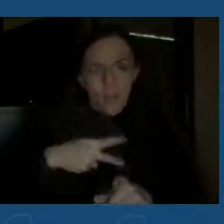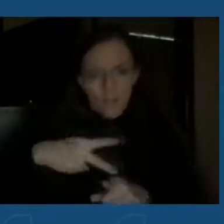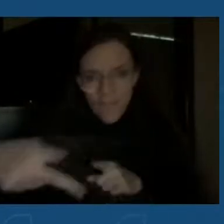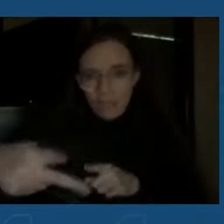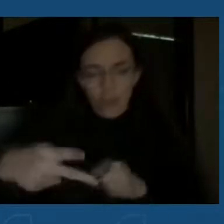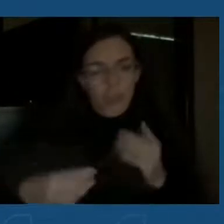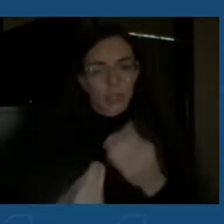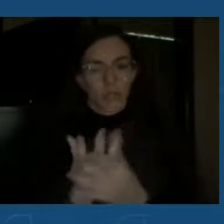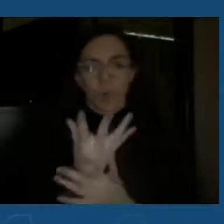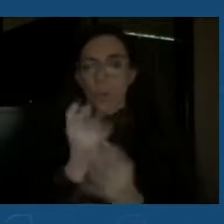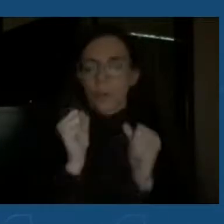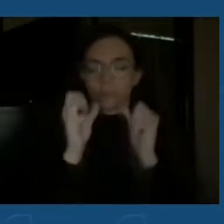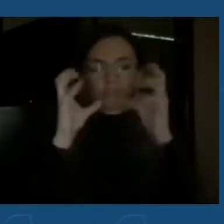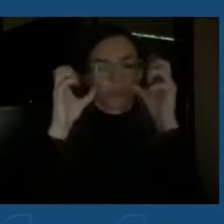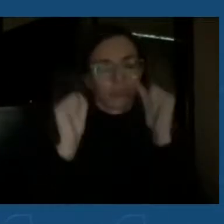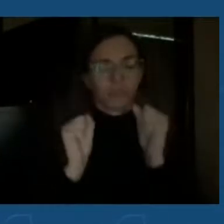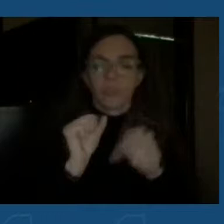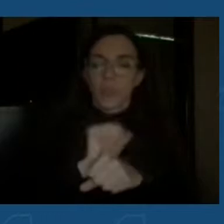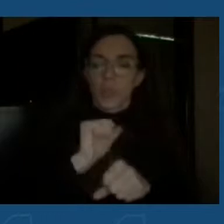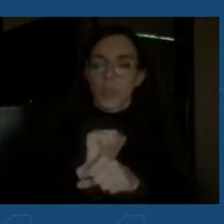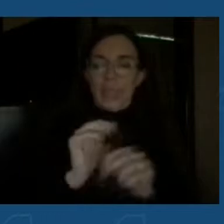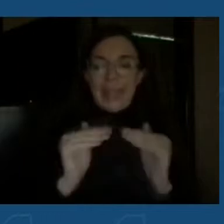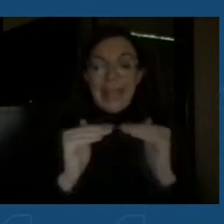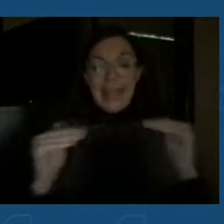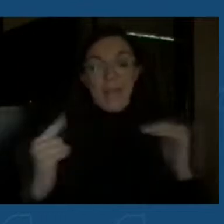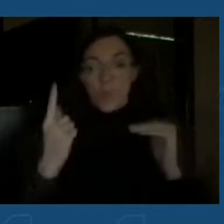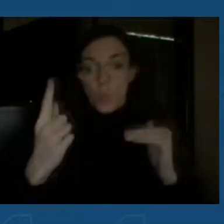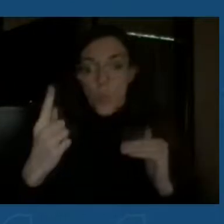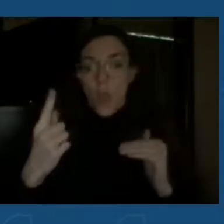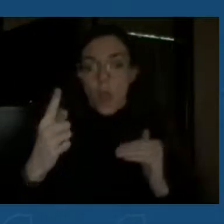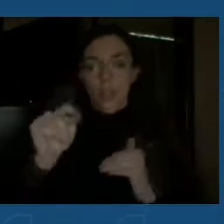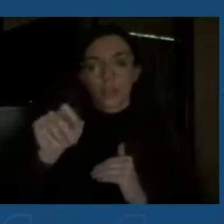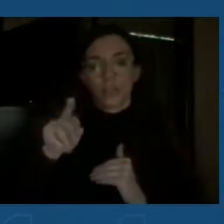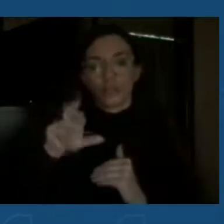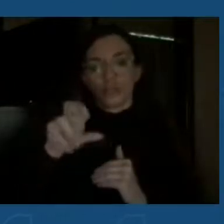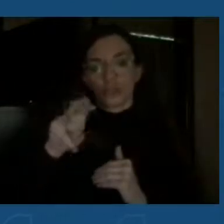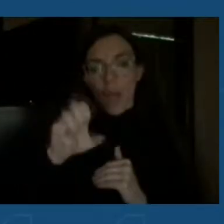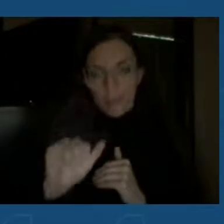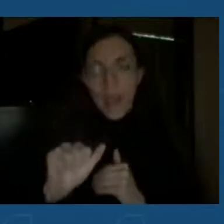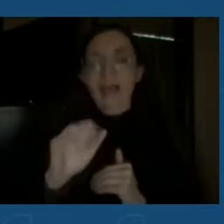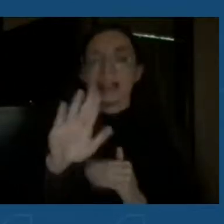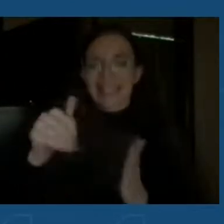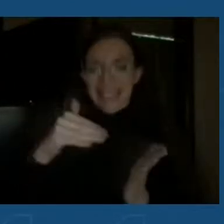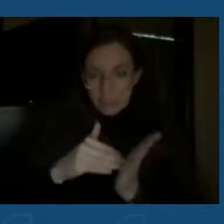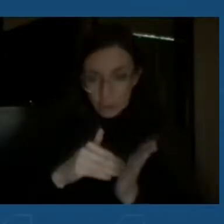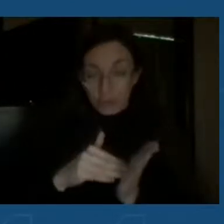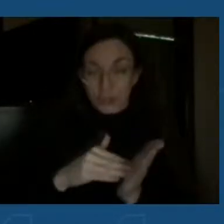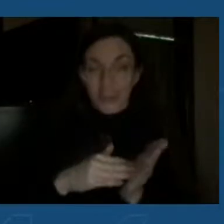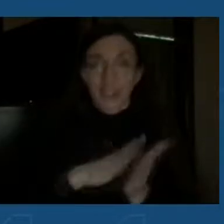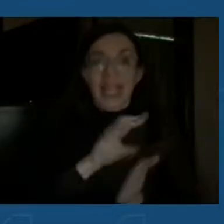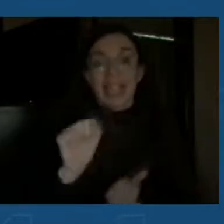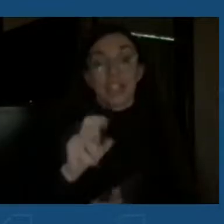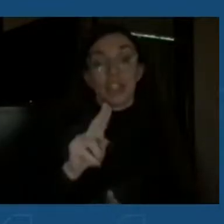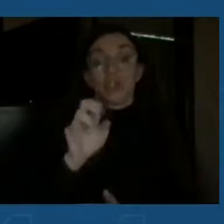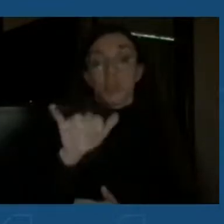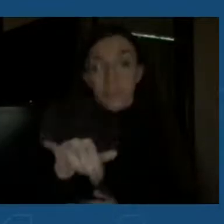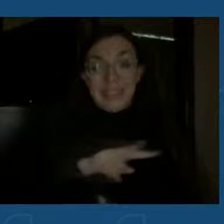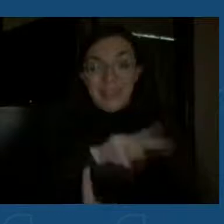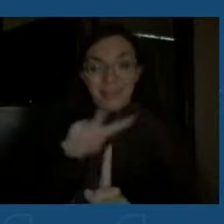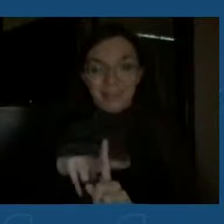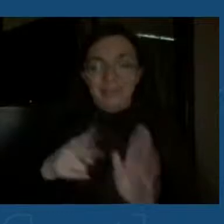tremendous working at 11-1 Trauma Center, magnet designated SUNY Trauma Center, which we're very proud